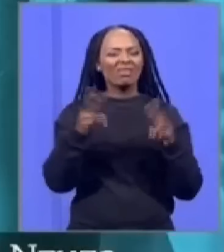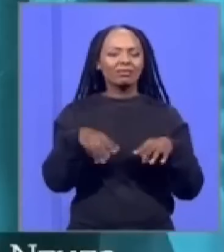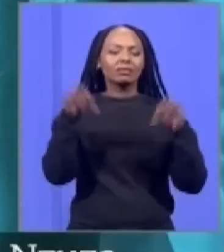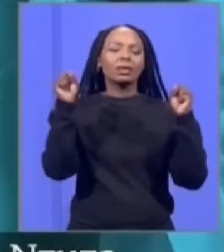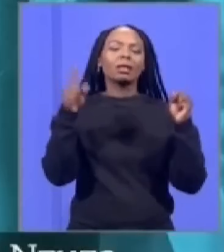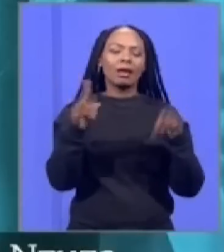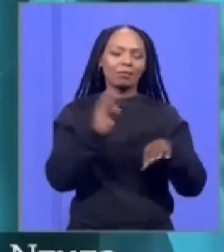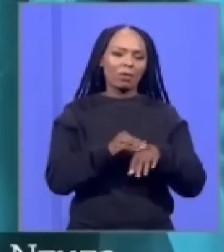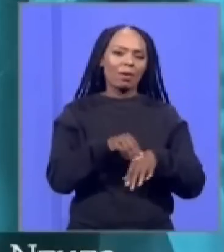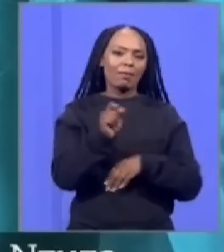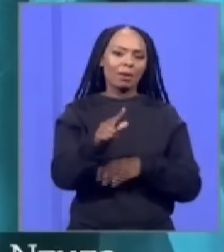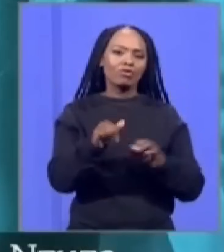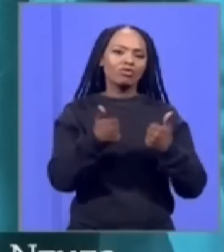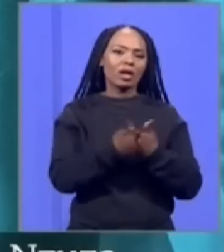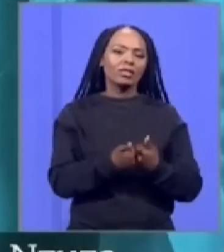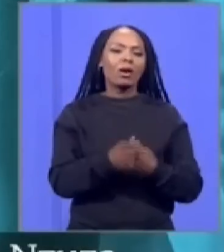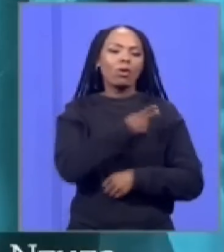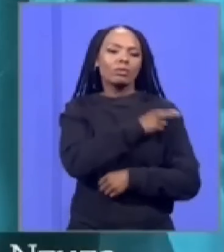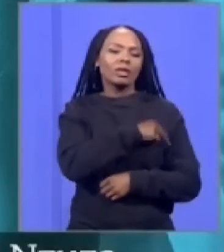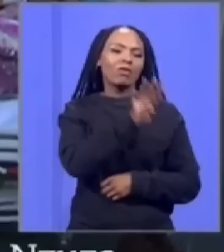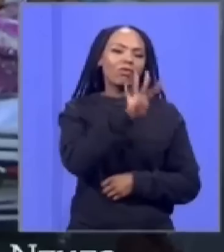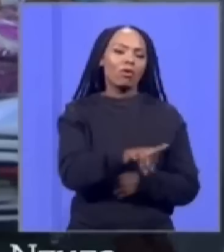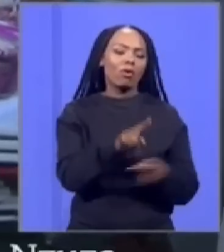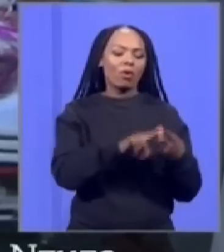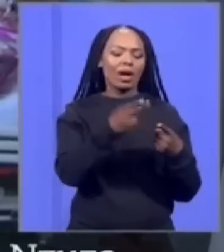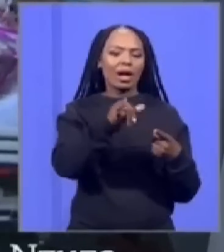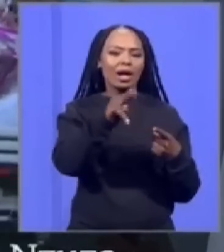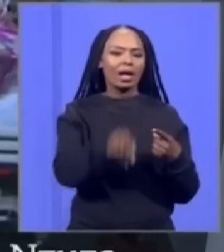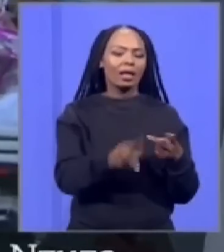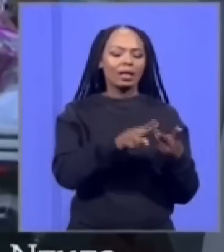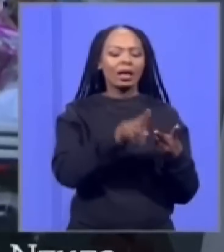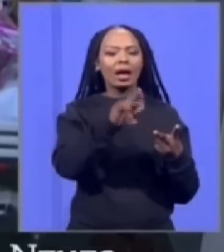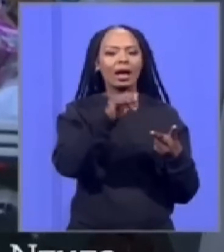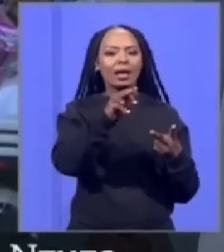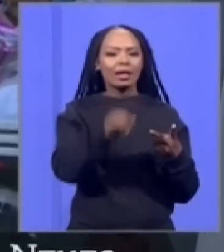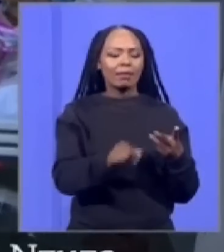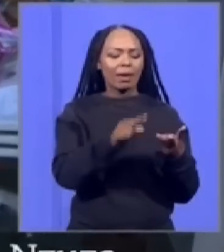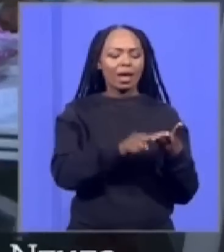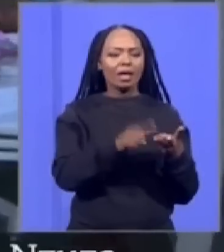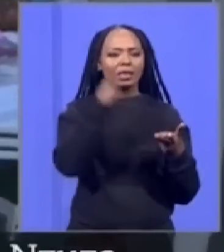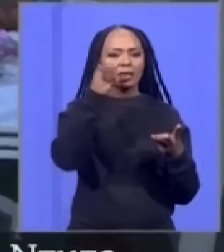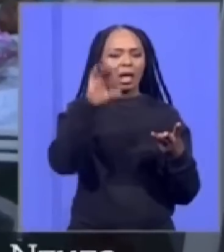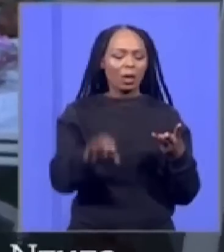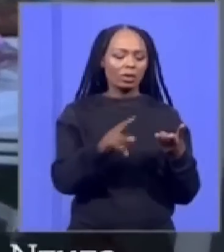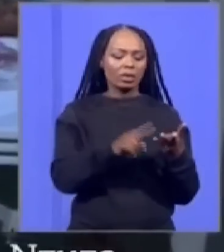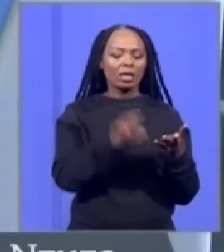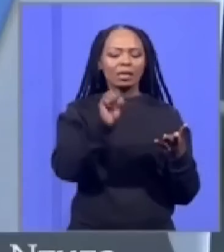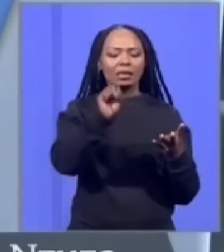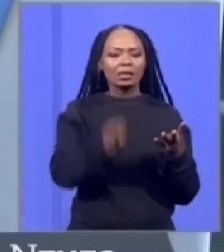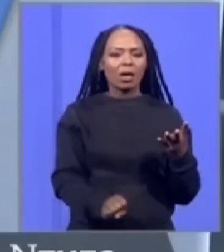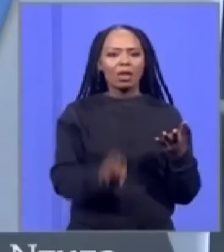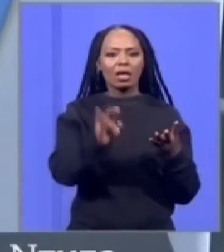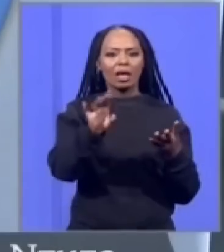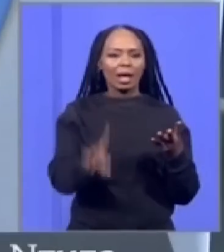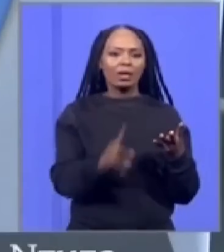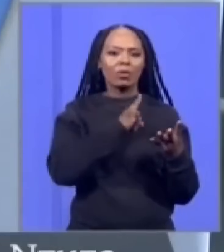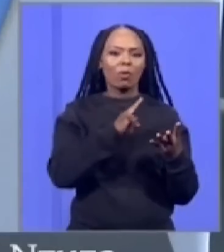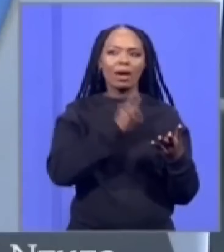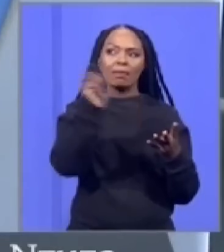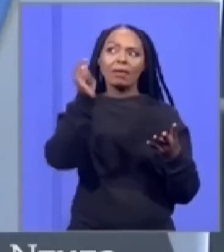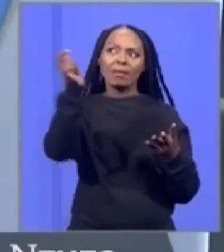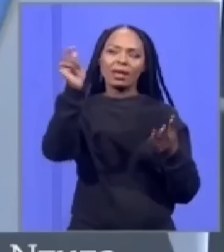motlakase dipetleleng tse nne e leng Helen Joseph, Rahima Musa, Charlotte Maqeke le South Rand ka lebaka la ditefo tse saletseng